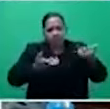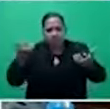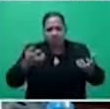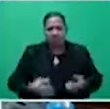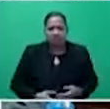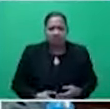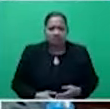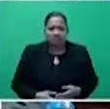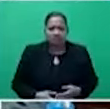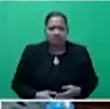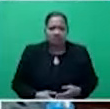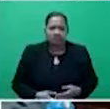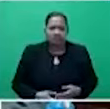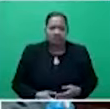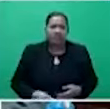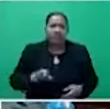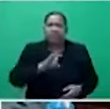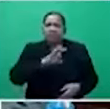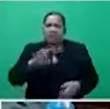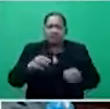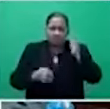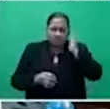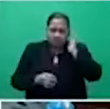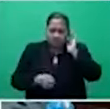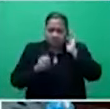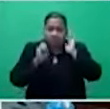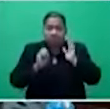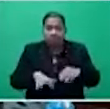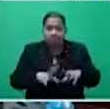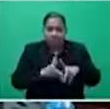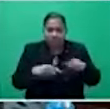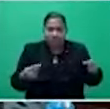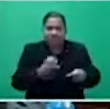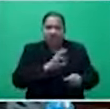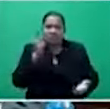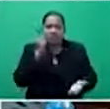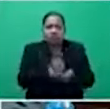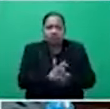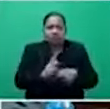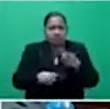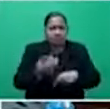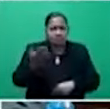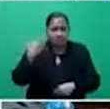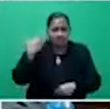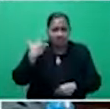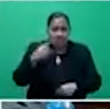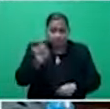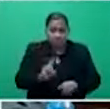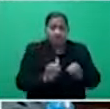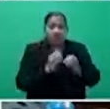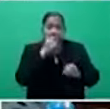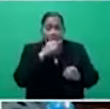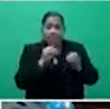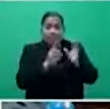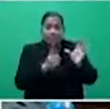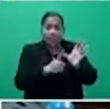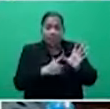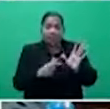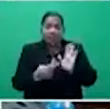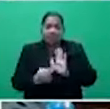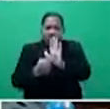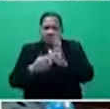past. Don't put a narrative that is not true. We till today have people in Ba, in Nandi, complaining about the way the